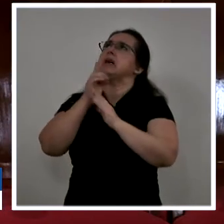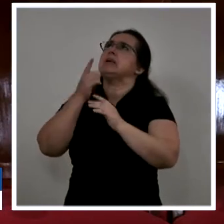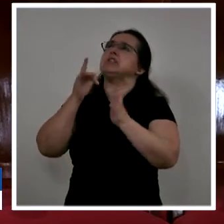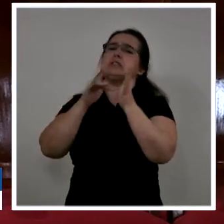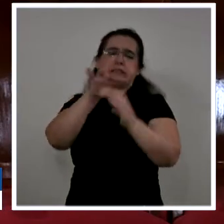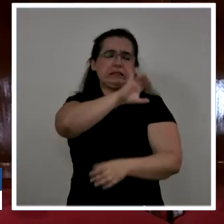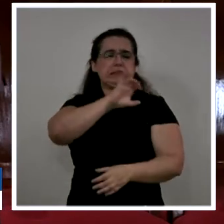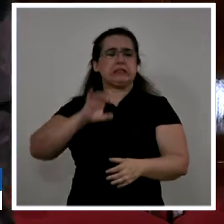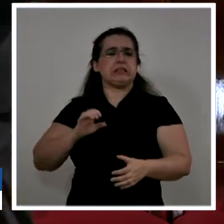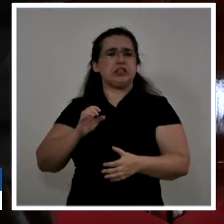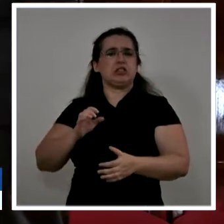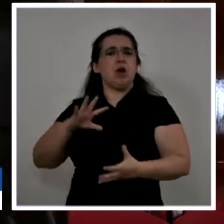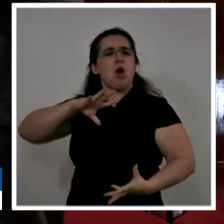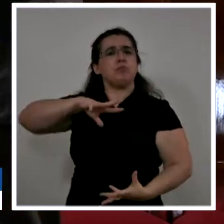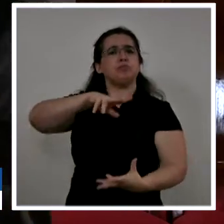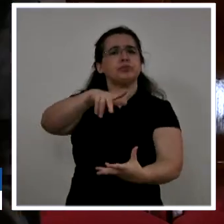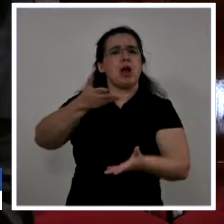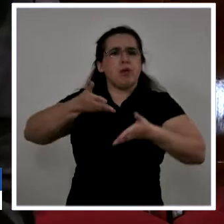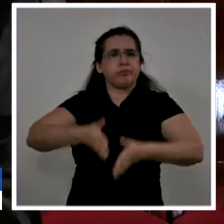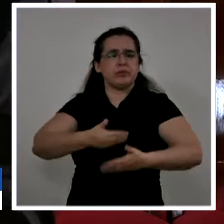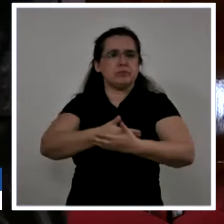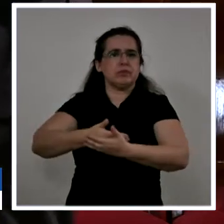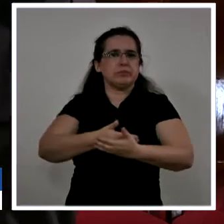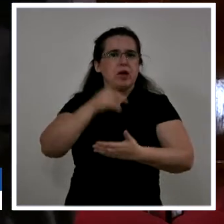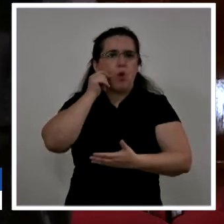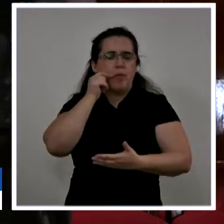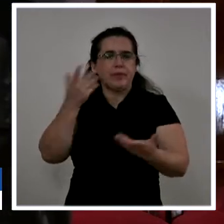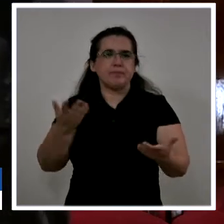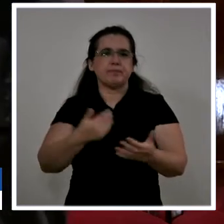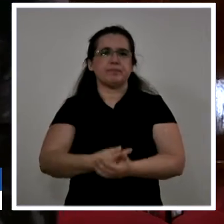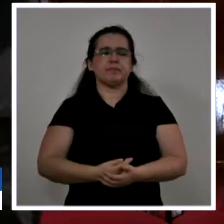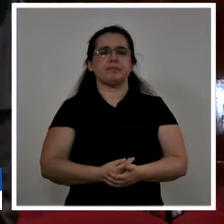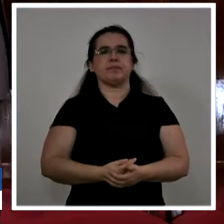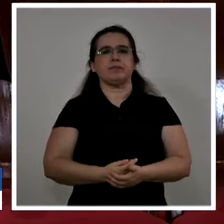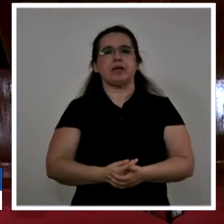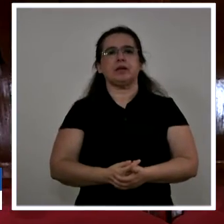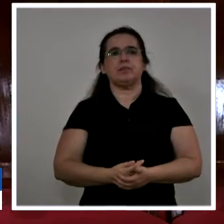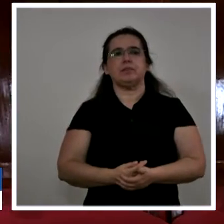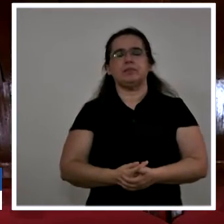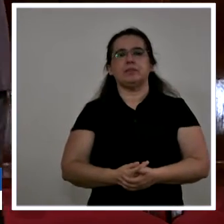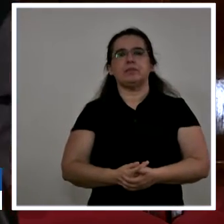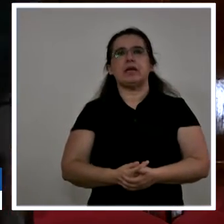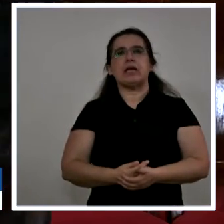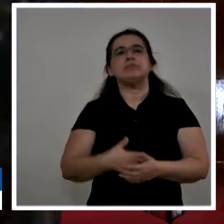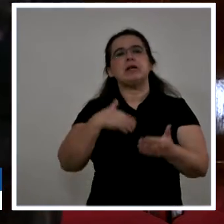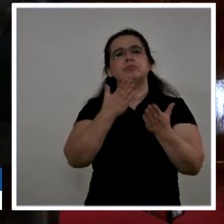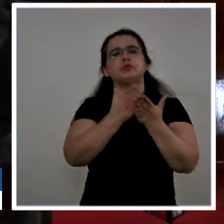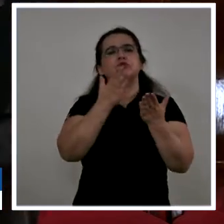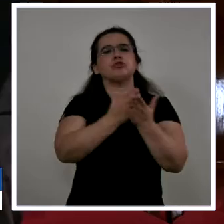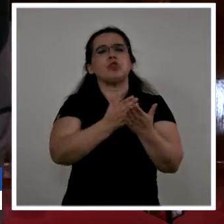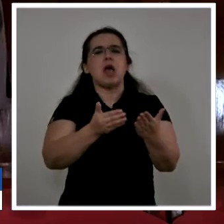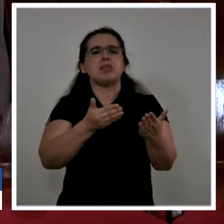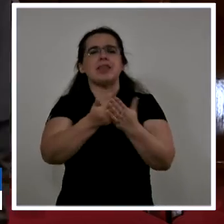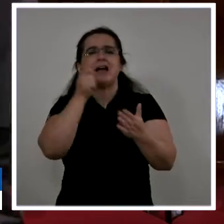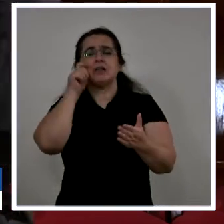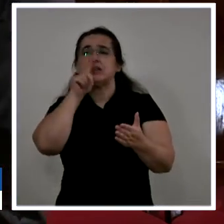área muito frutífera de estudo. Which will repay the searcher who digs deep for hidden truth. Que vai retribuir àquele que a